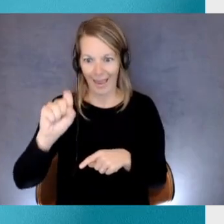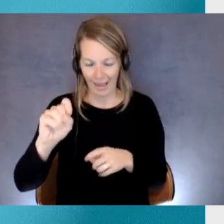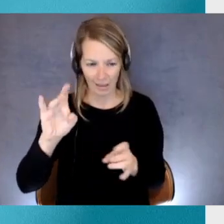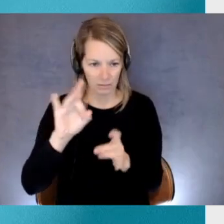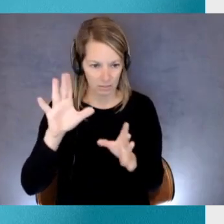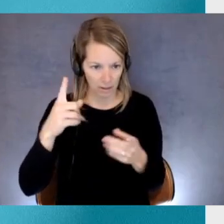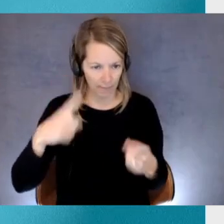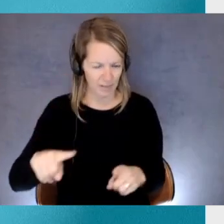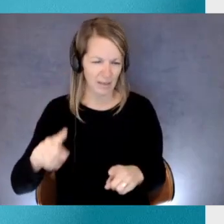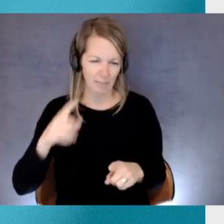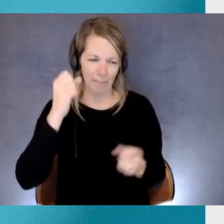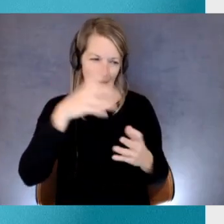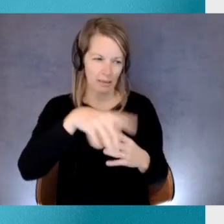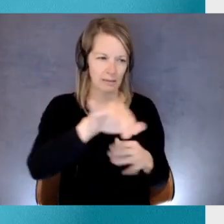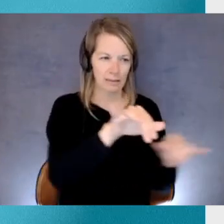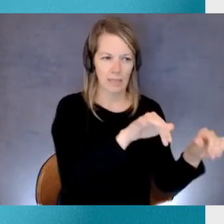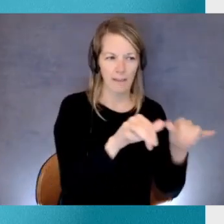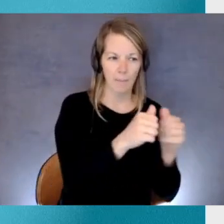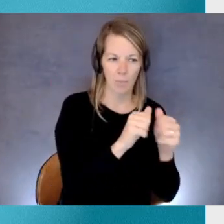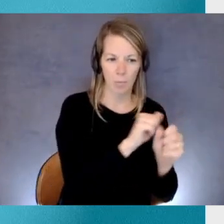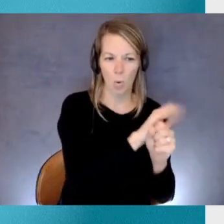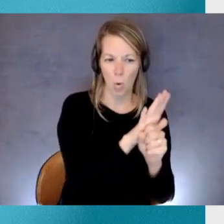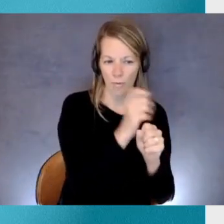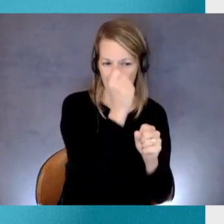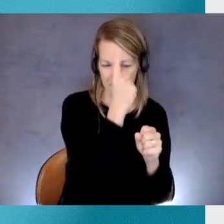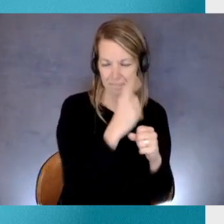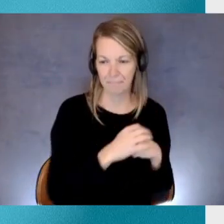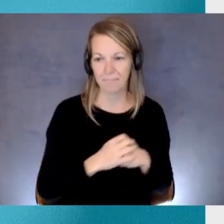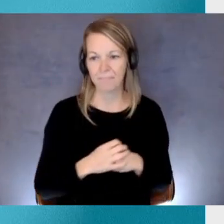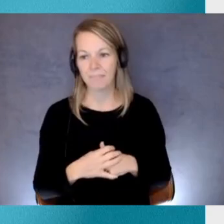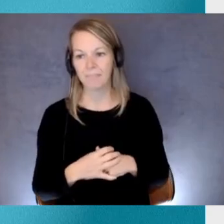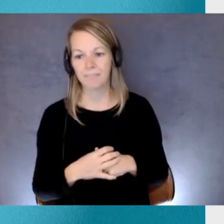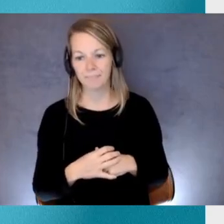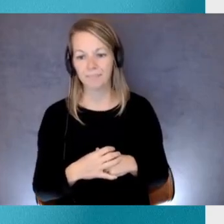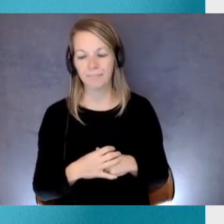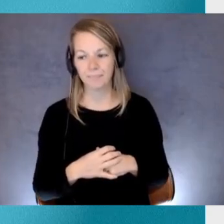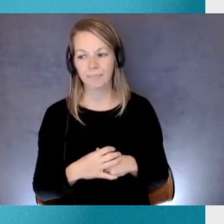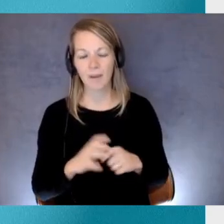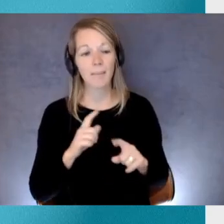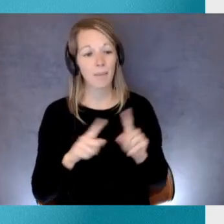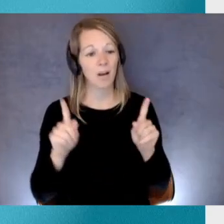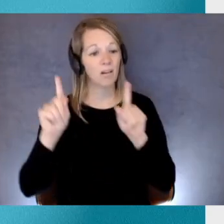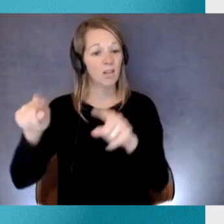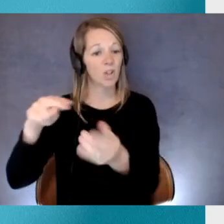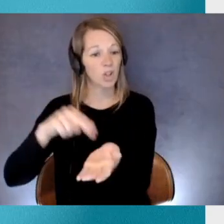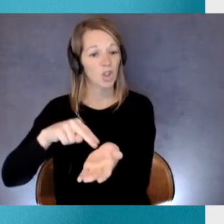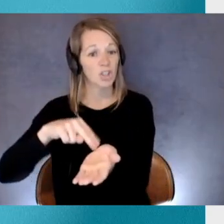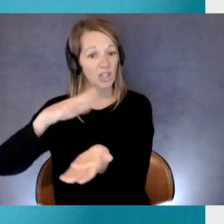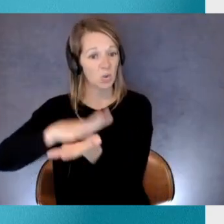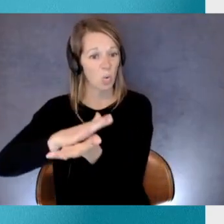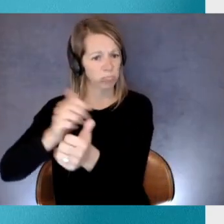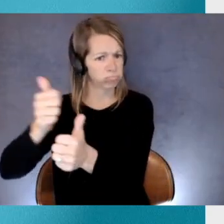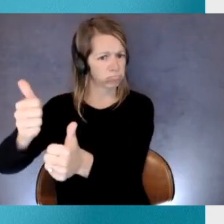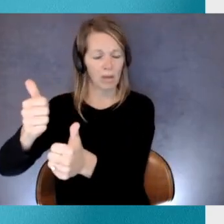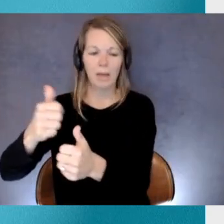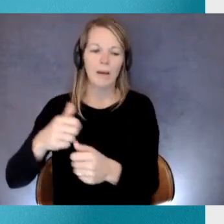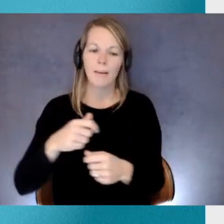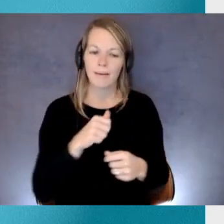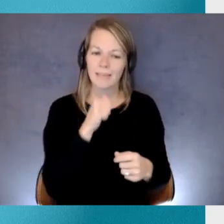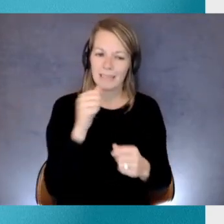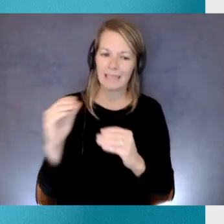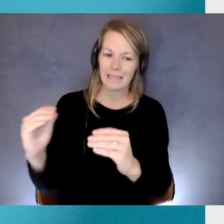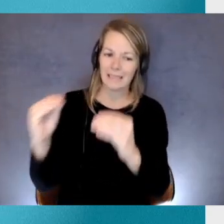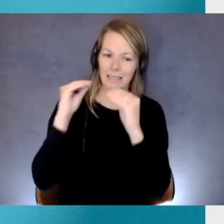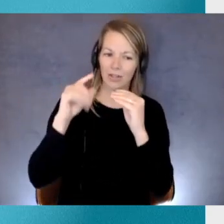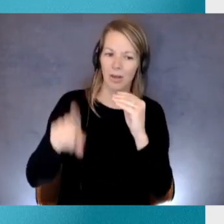this during COVID with caregivers. But, you know, I went to a very good nursing school, but they didn't teach us this, right? They talk something about